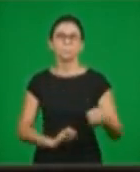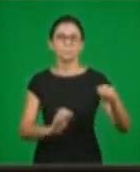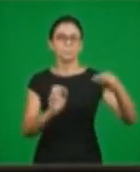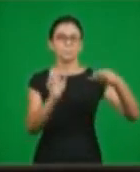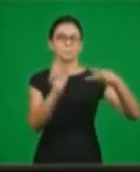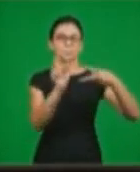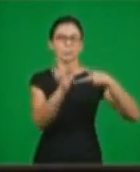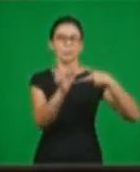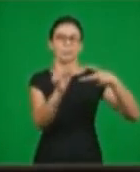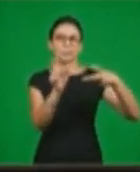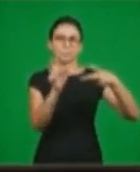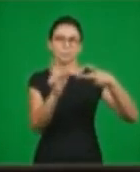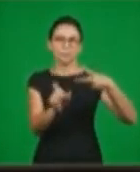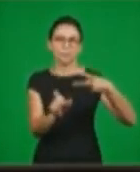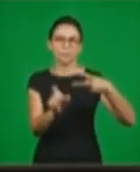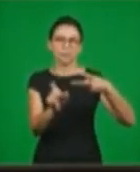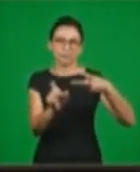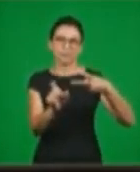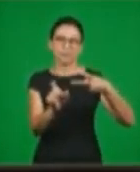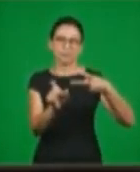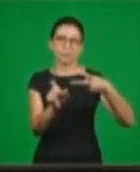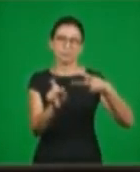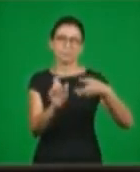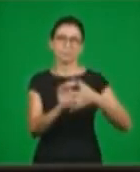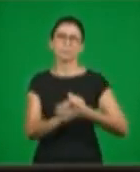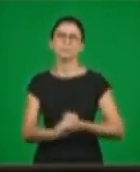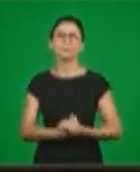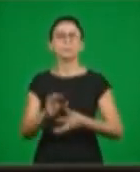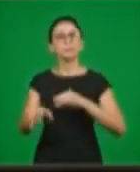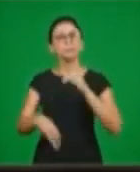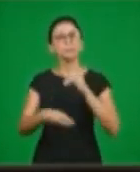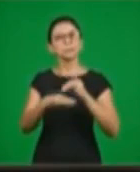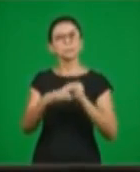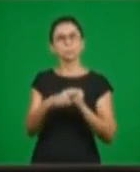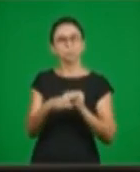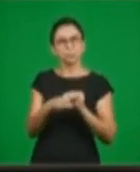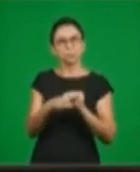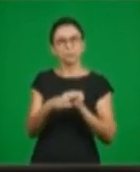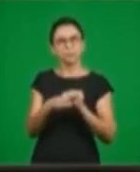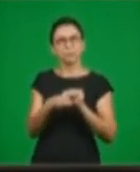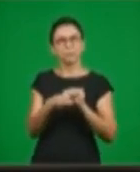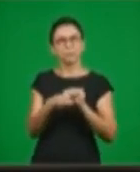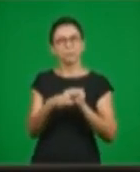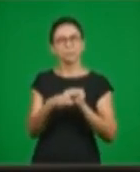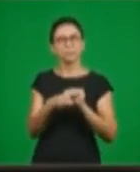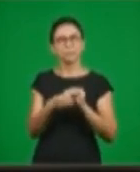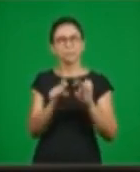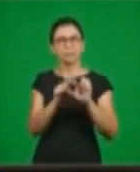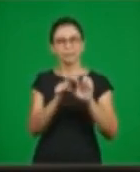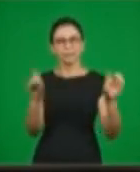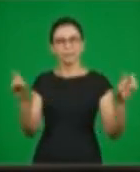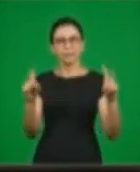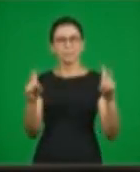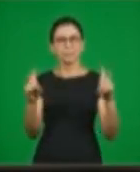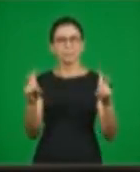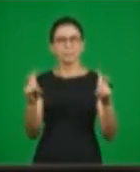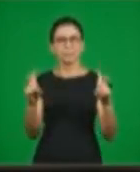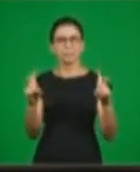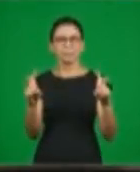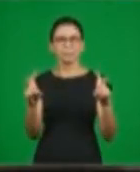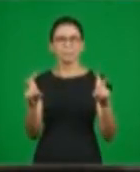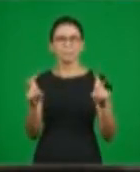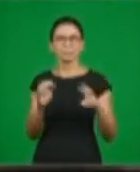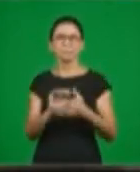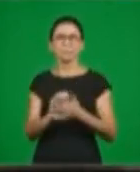words that defines prophetically the expression, we are separated far from one to